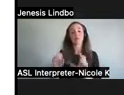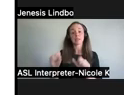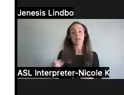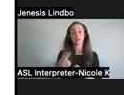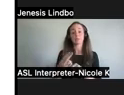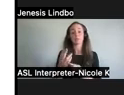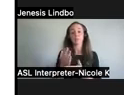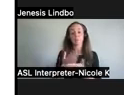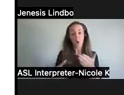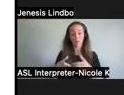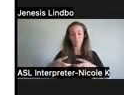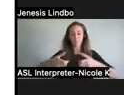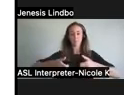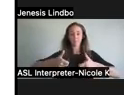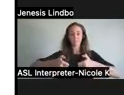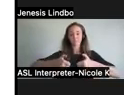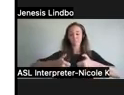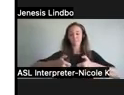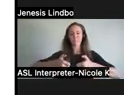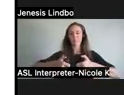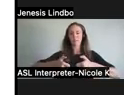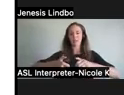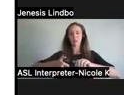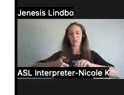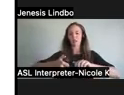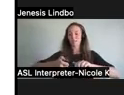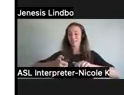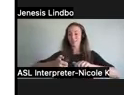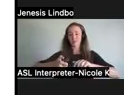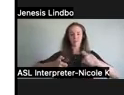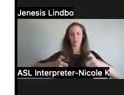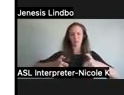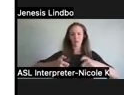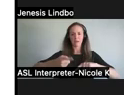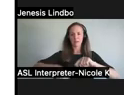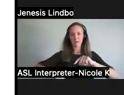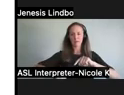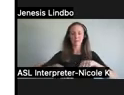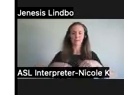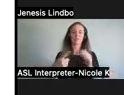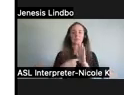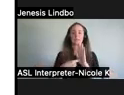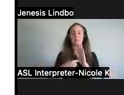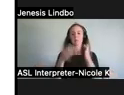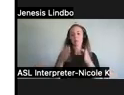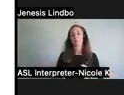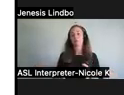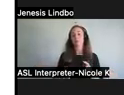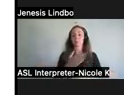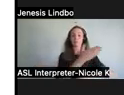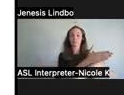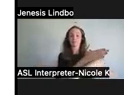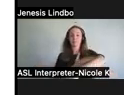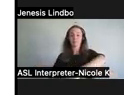of a standard controller, but might have difficulties accessing other buttons on the controller to play a game. For example, this could be someone with an amputation on the